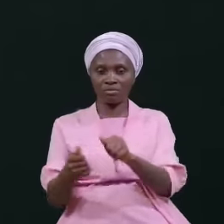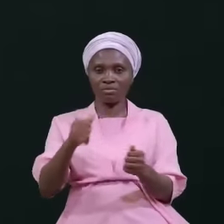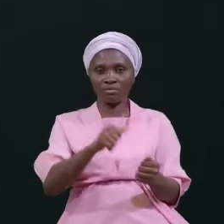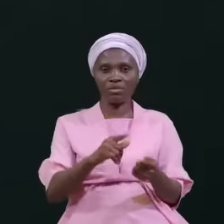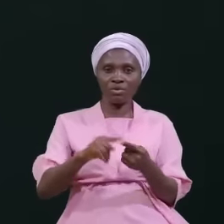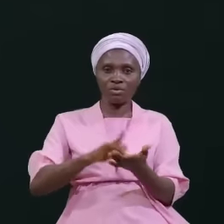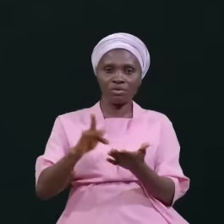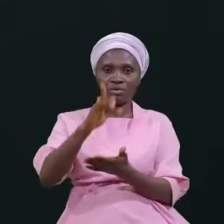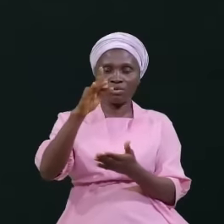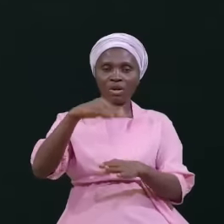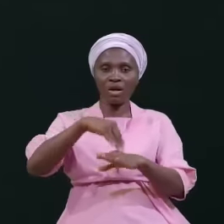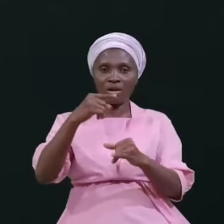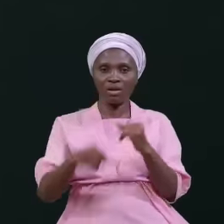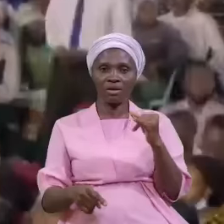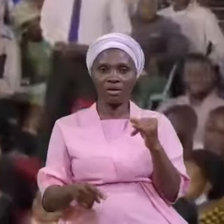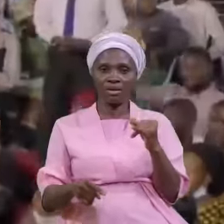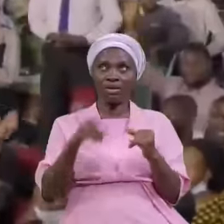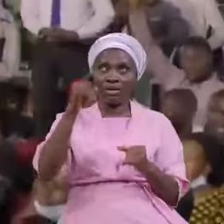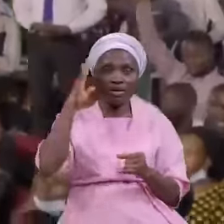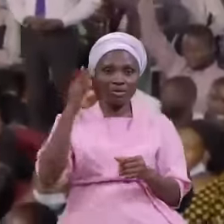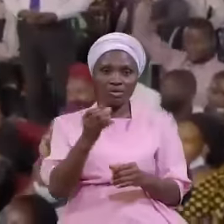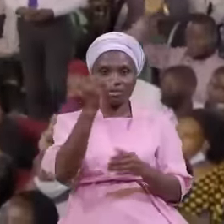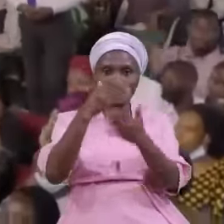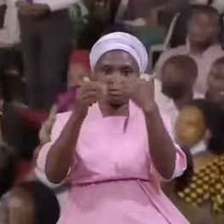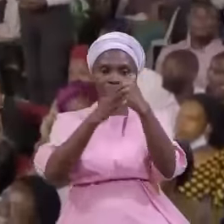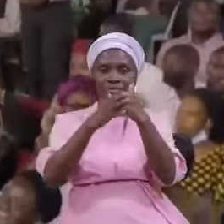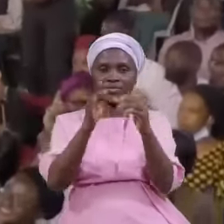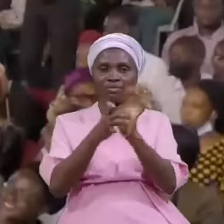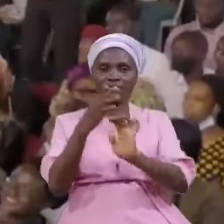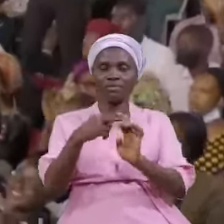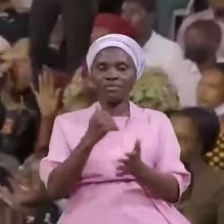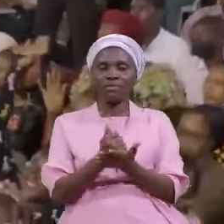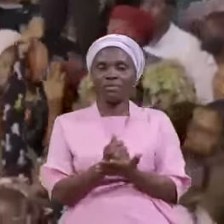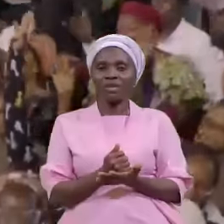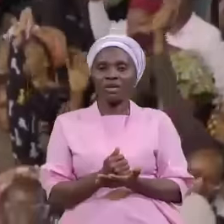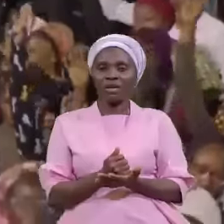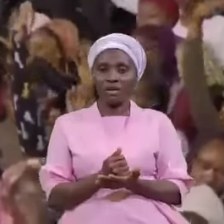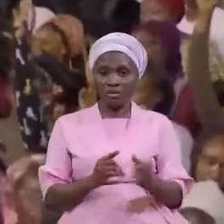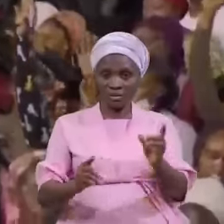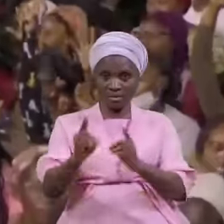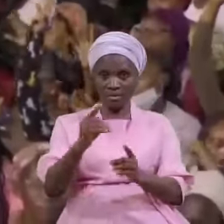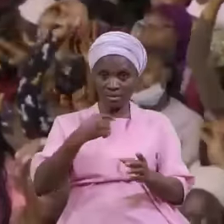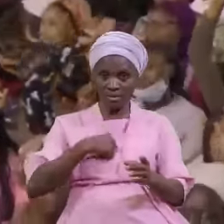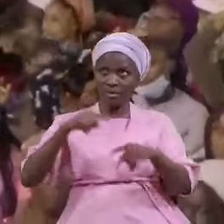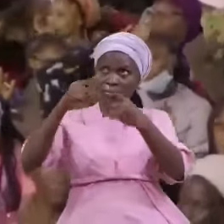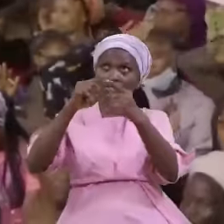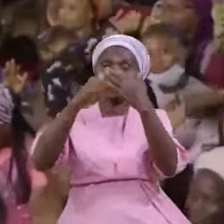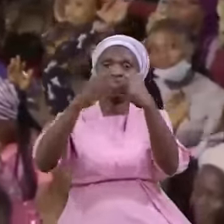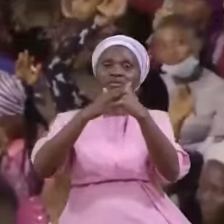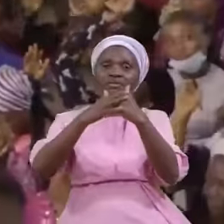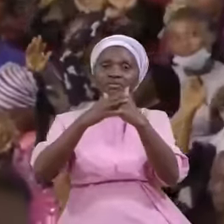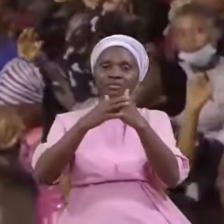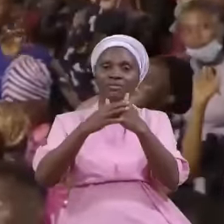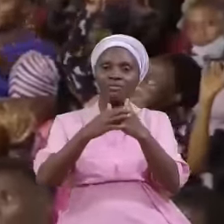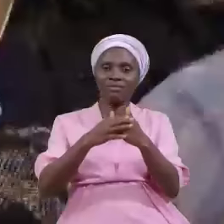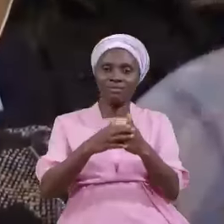Eventually it will take you to heaven. Amen. I'm going to heaven. Not tonight, but I'm going to